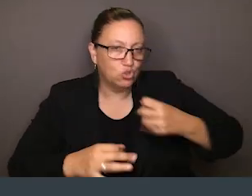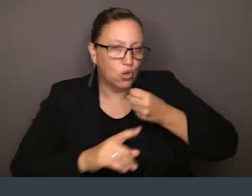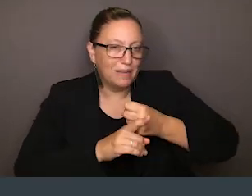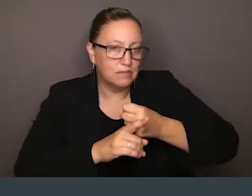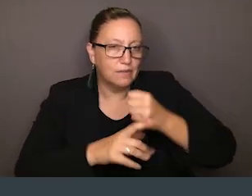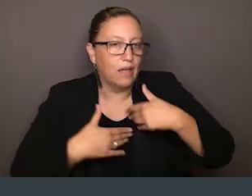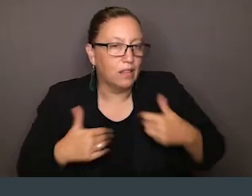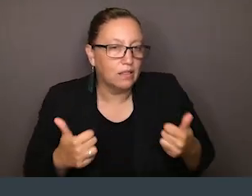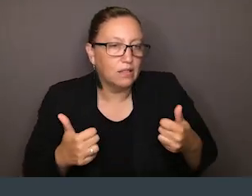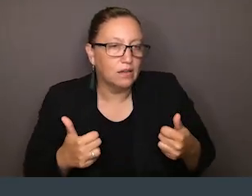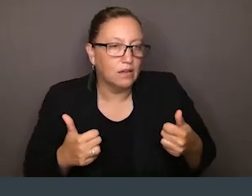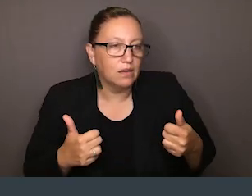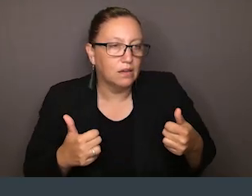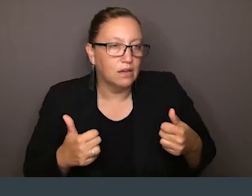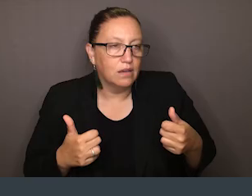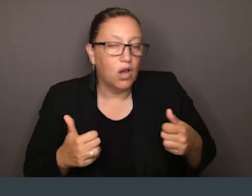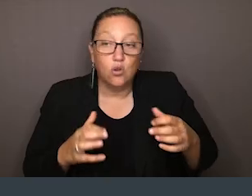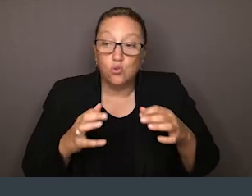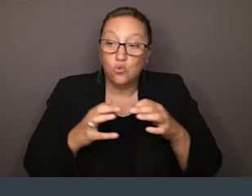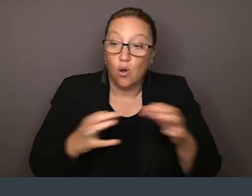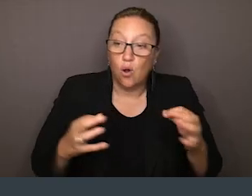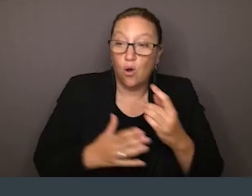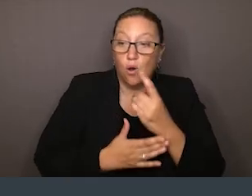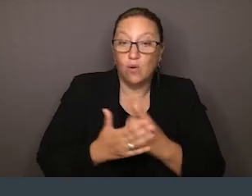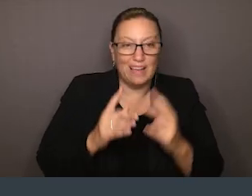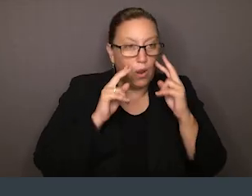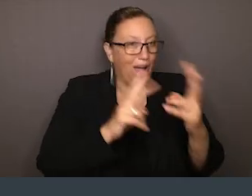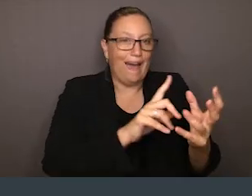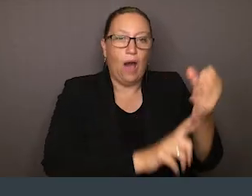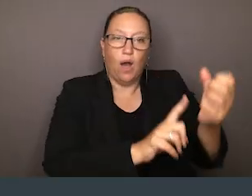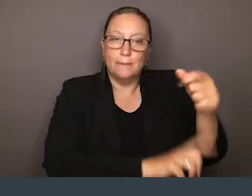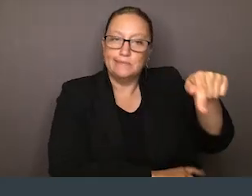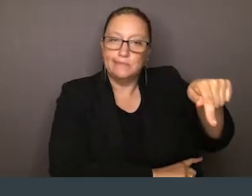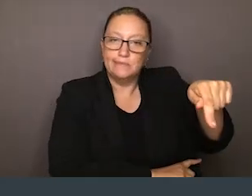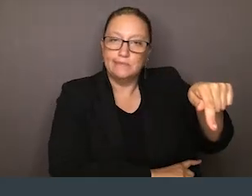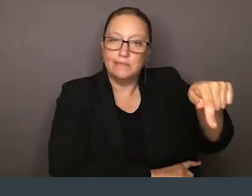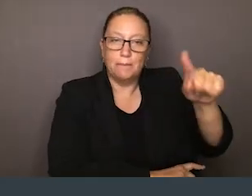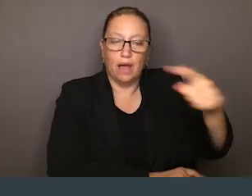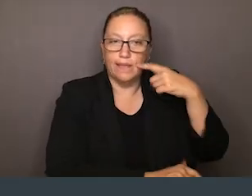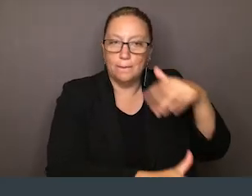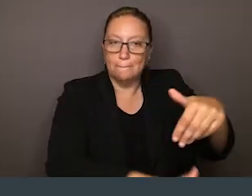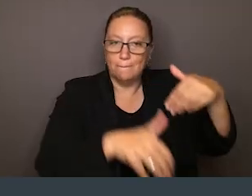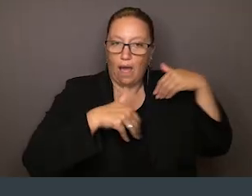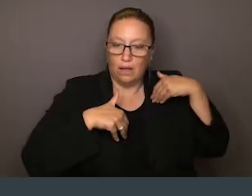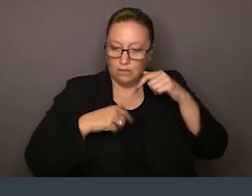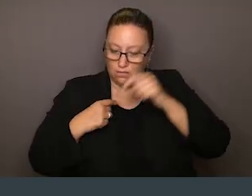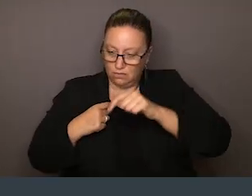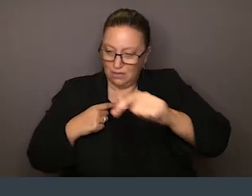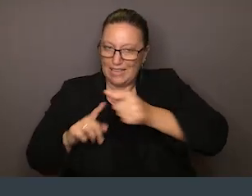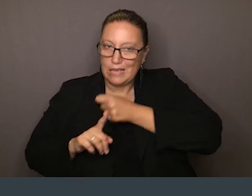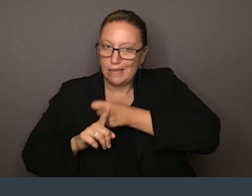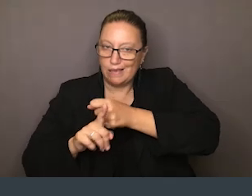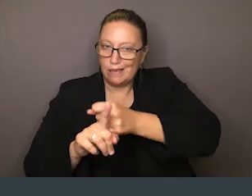that we start to think more broadly, not just about looking at these outcomes that we've heard about today, but taking that step back